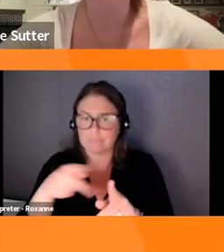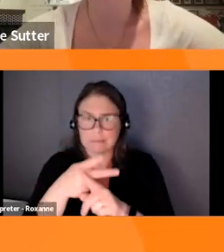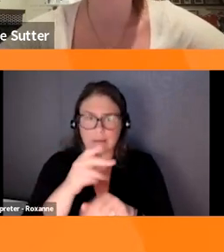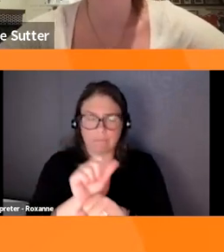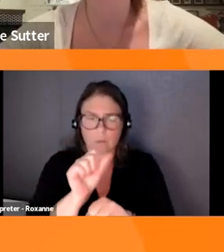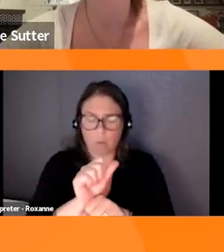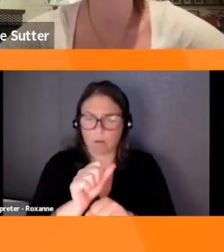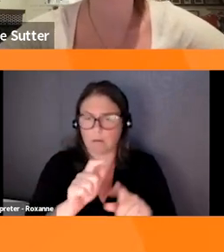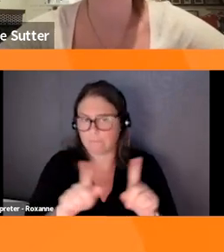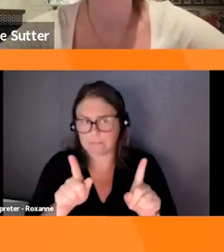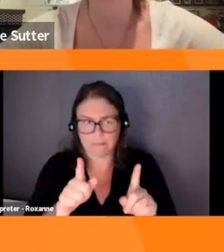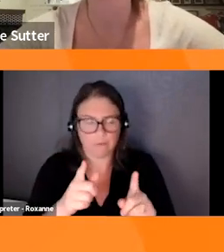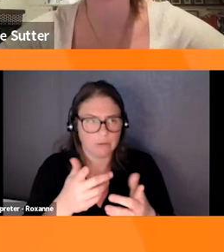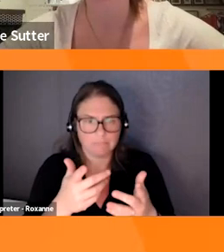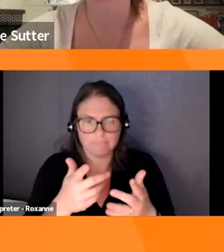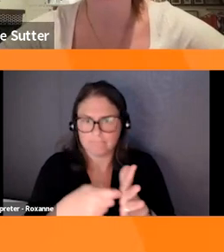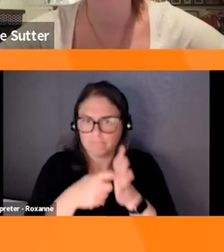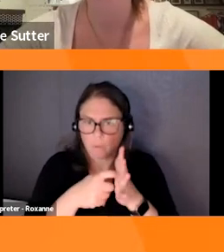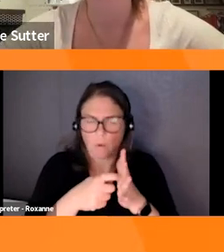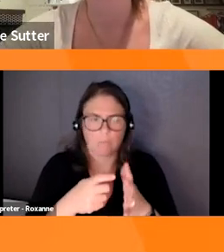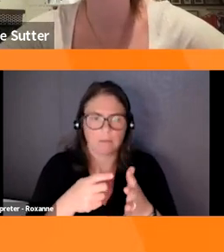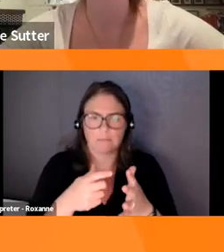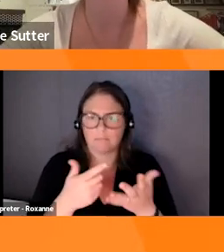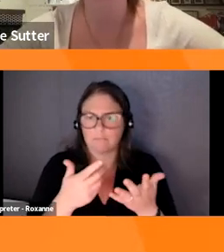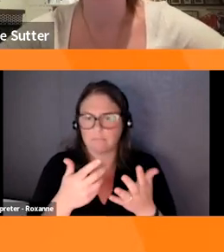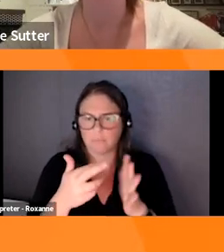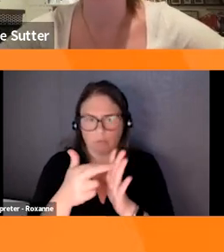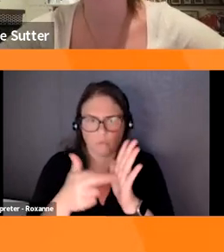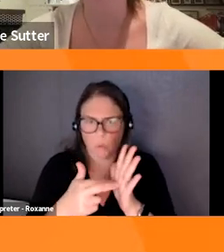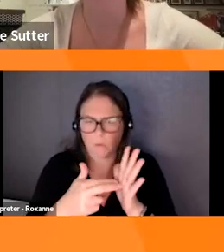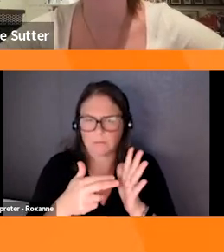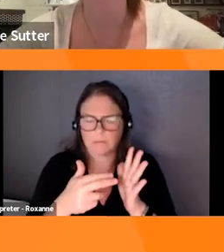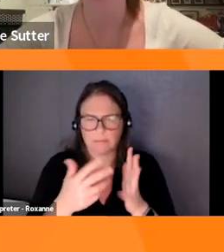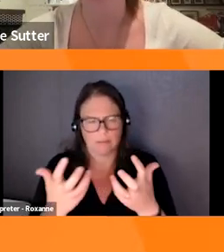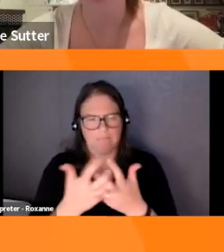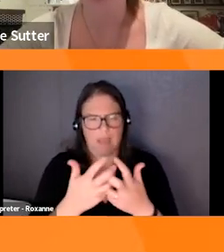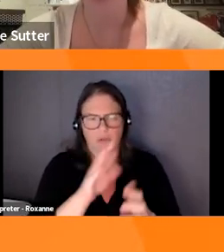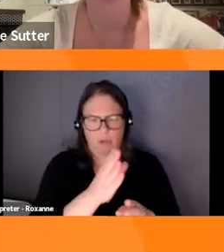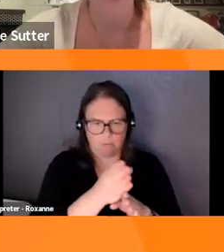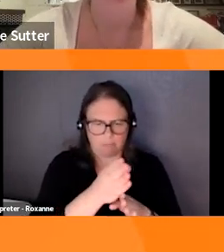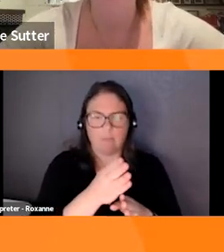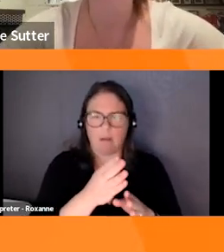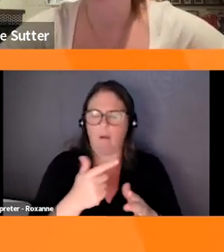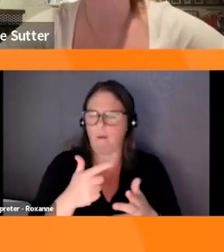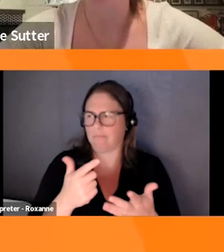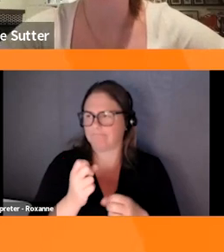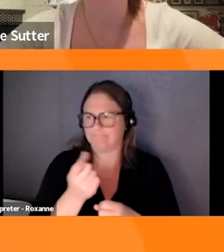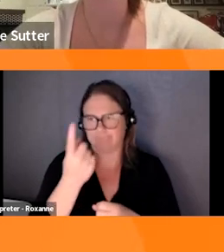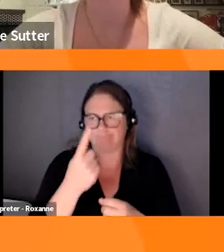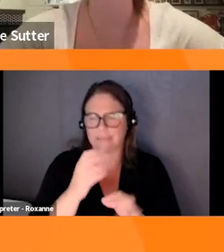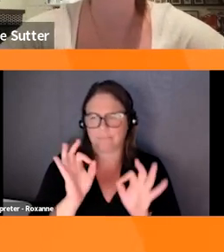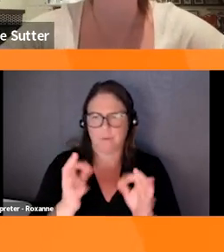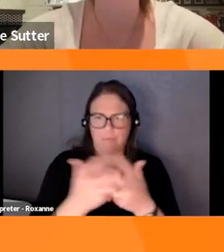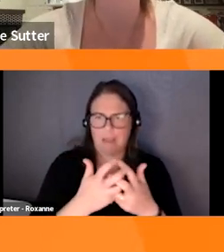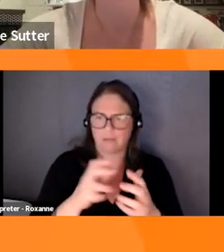within environmental, social, or governance, that make more sense for their business to focus on. And then time-bound,